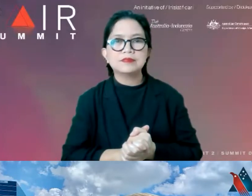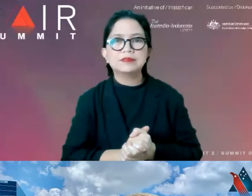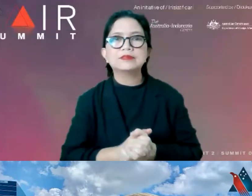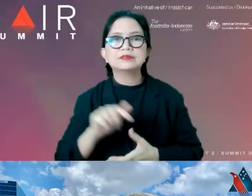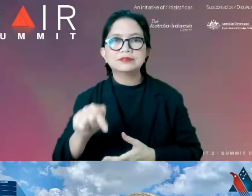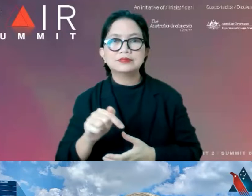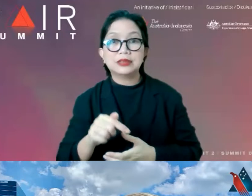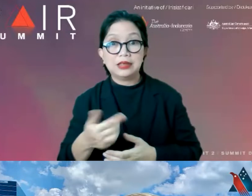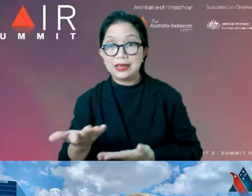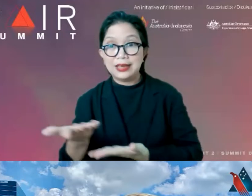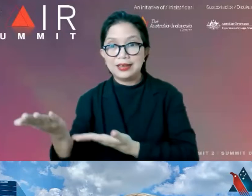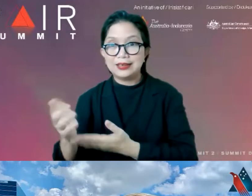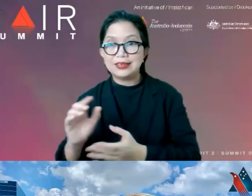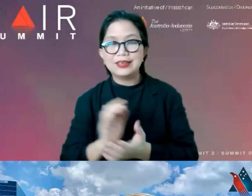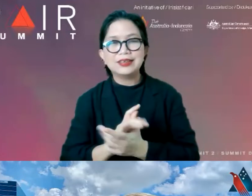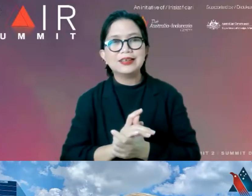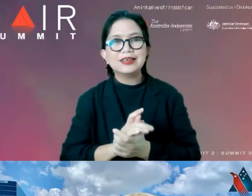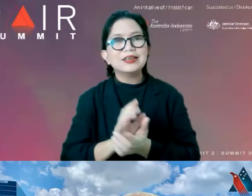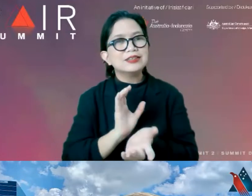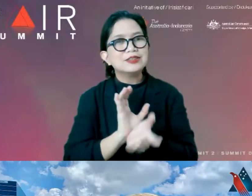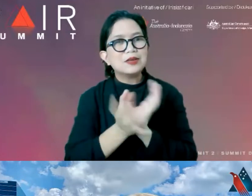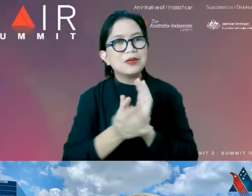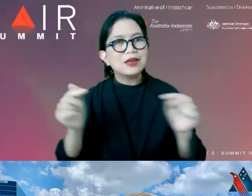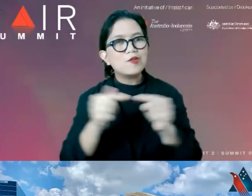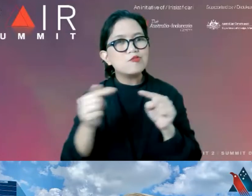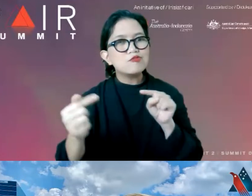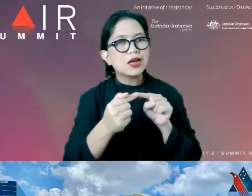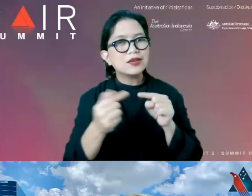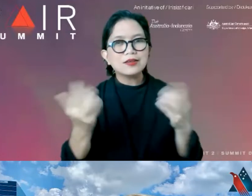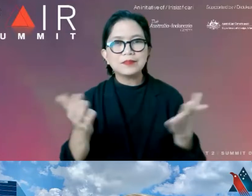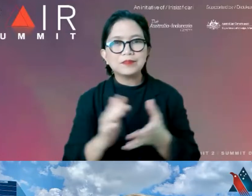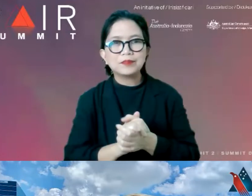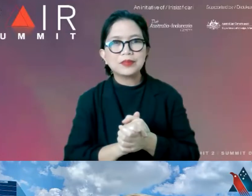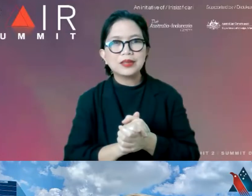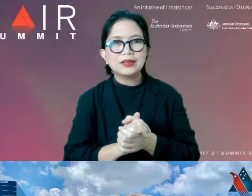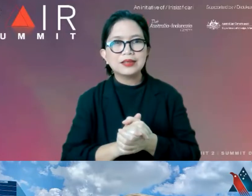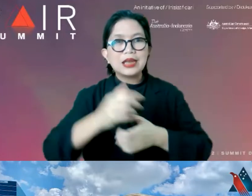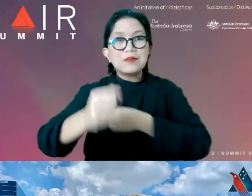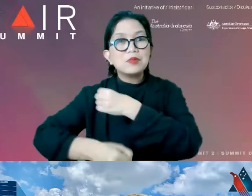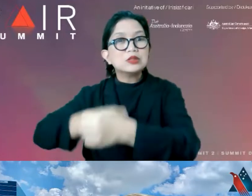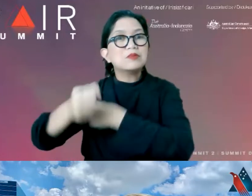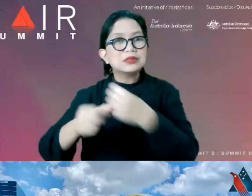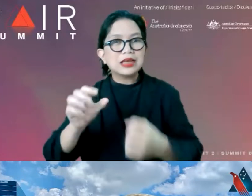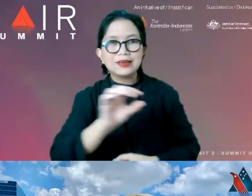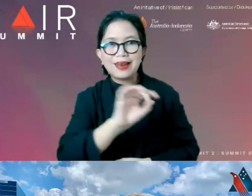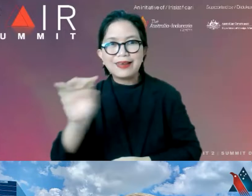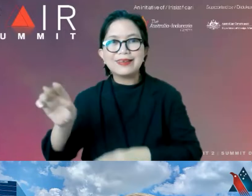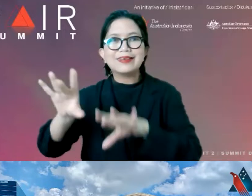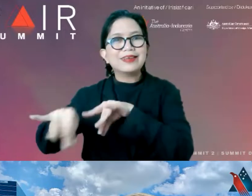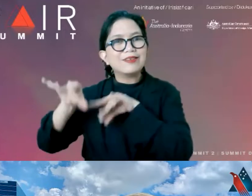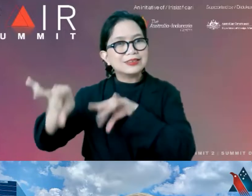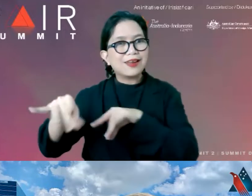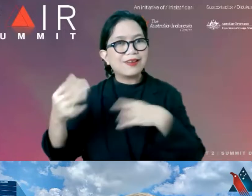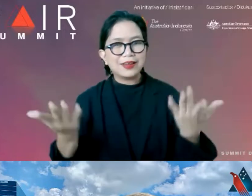has relationships with a number of Australian vendors, if you like, in the digital space. And of course, the